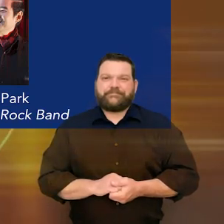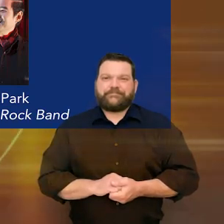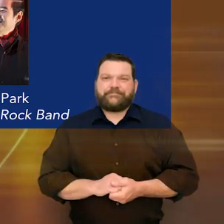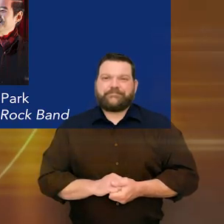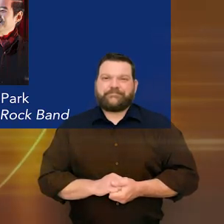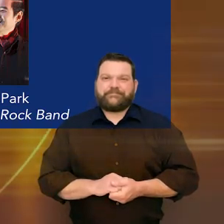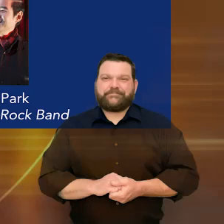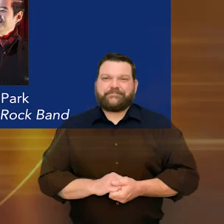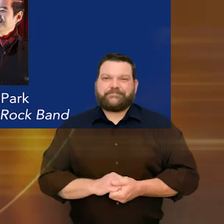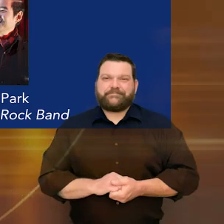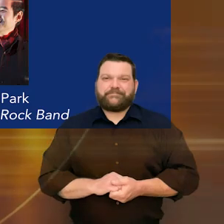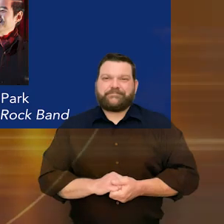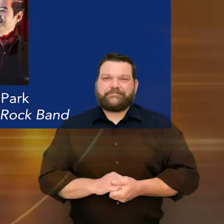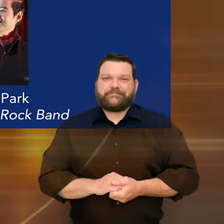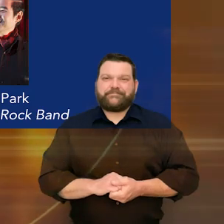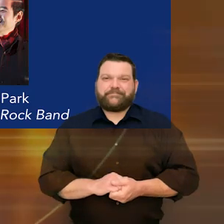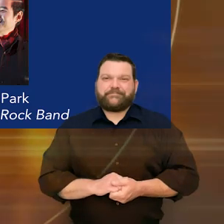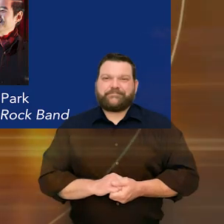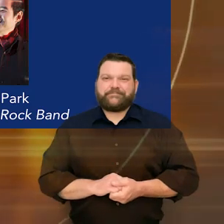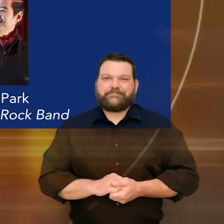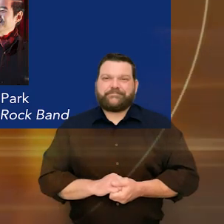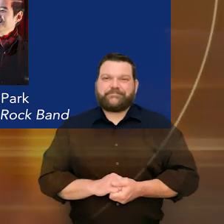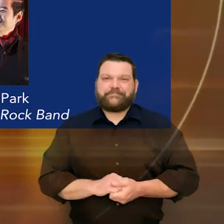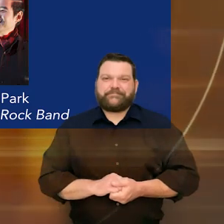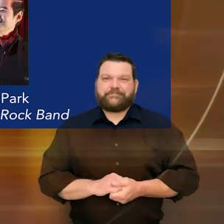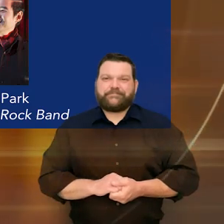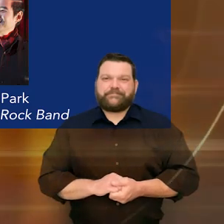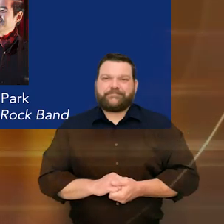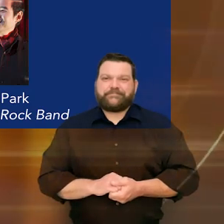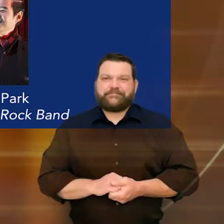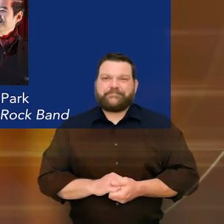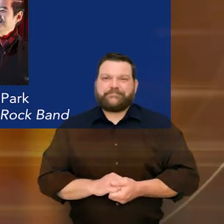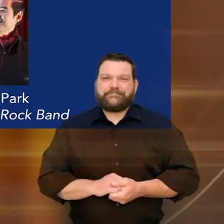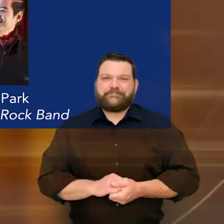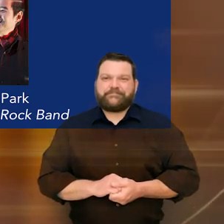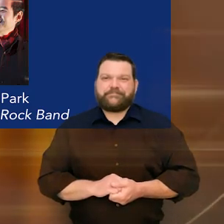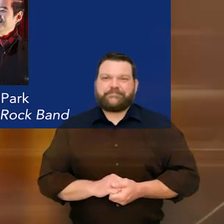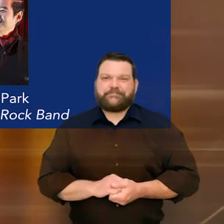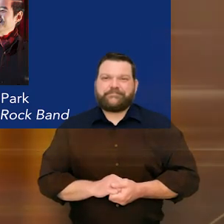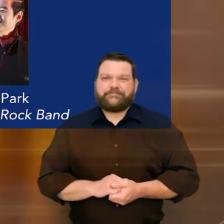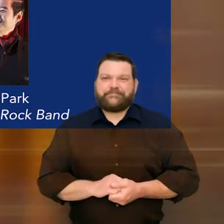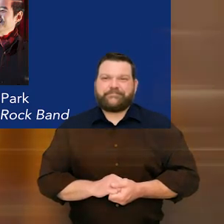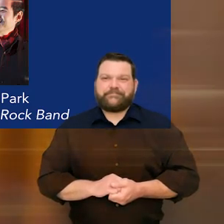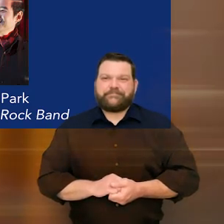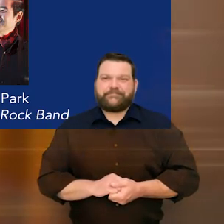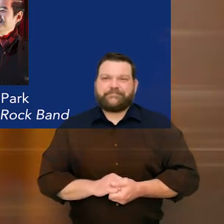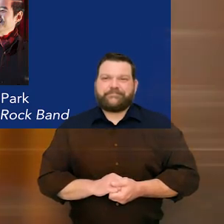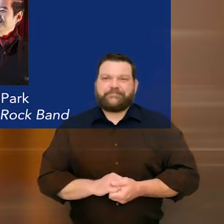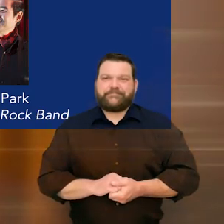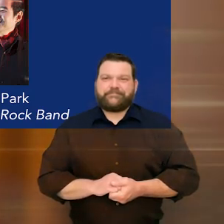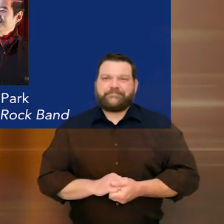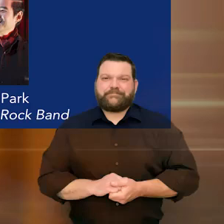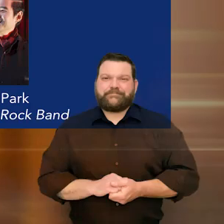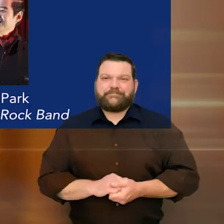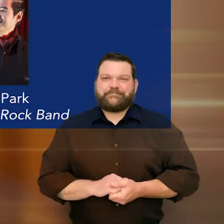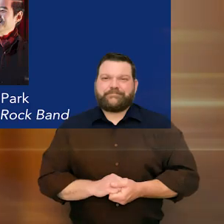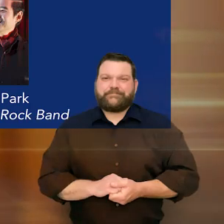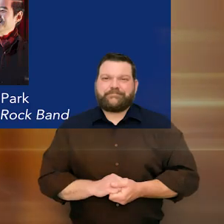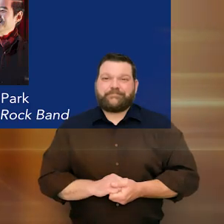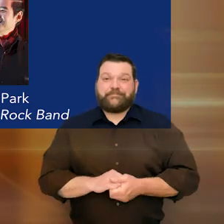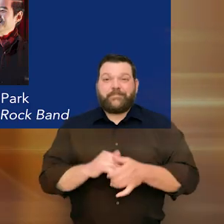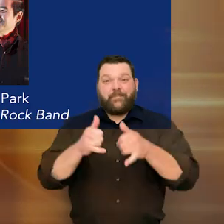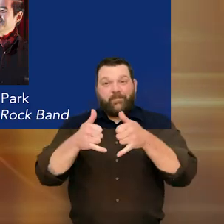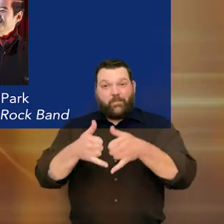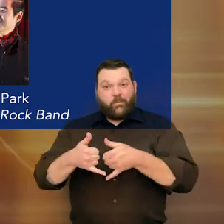Odyssey Boston, Underground Railway at Central Square Theater and Front Porch Arts Collective, and Albert Park for Cambodian